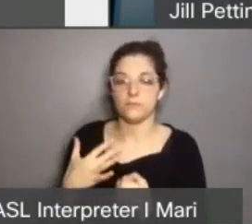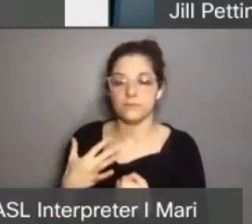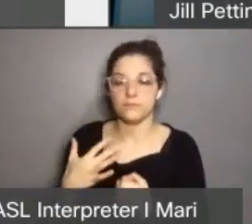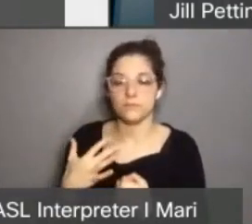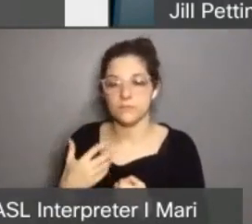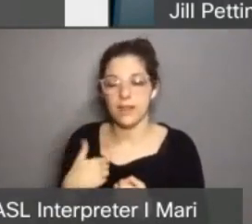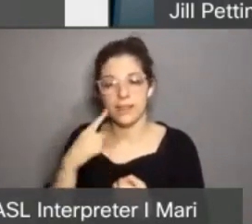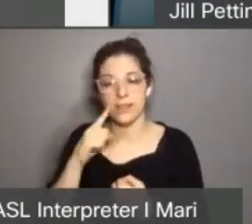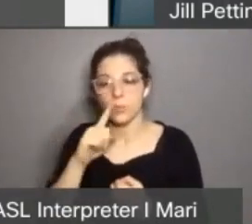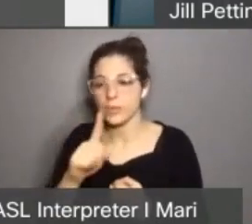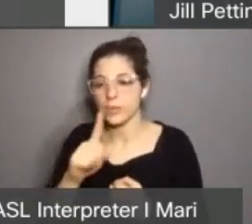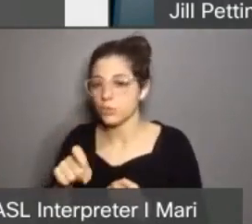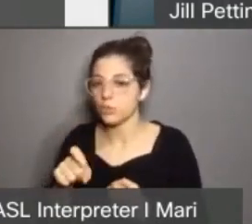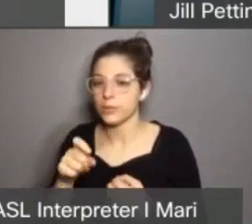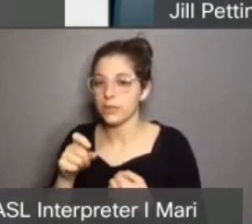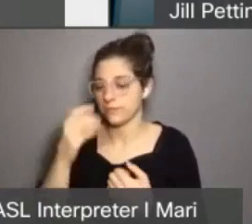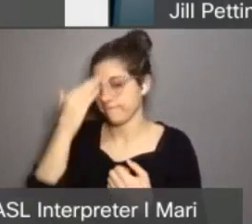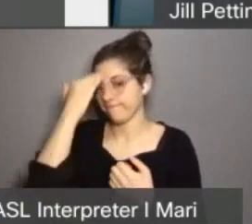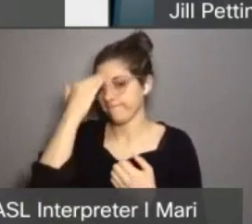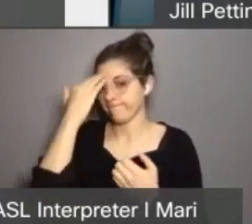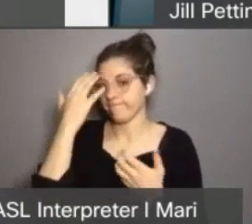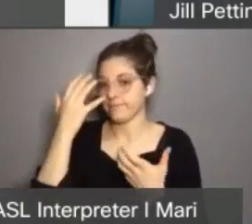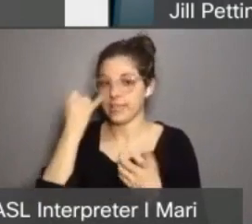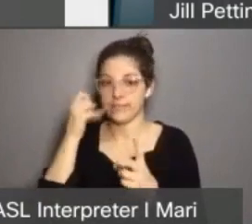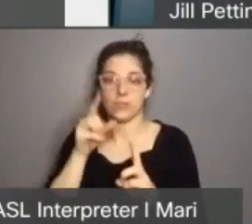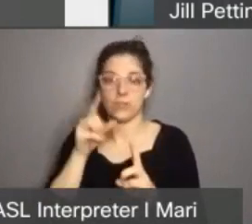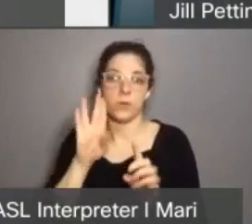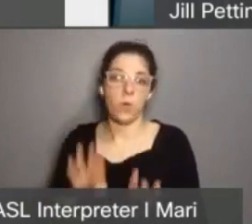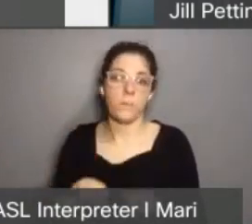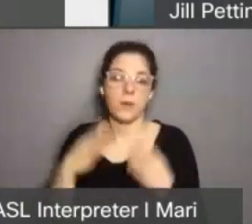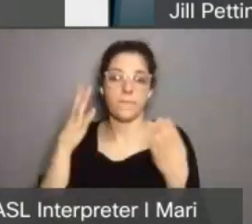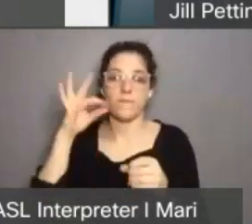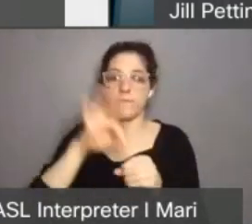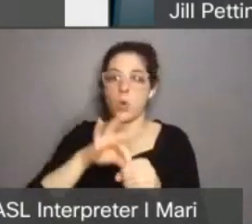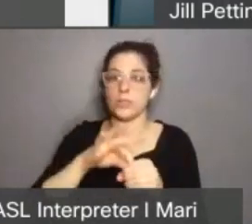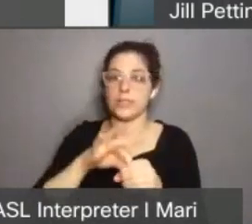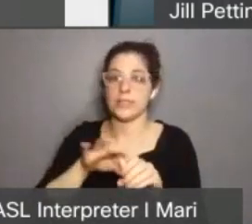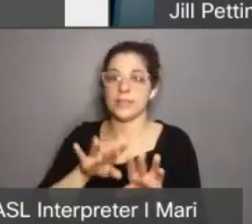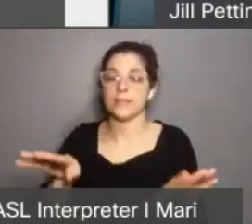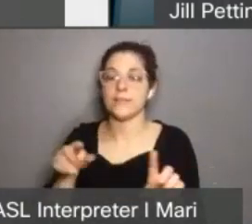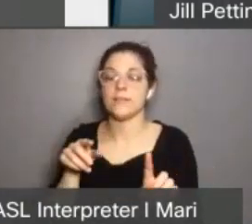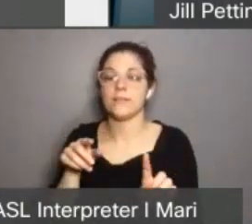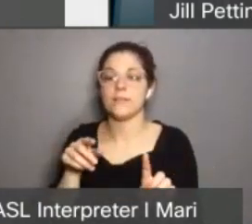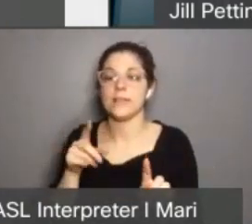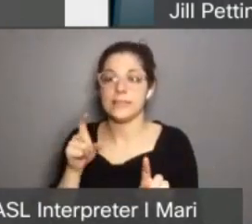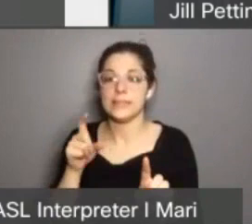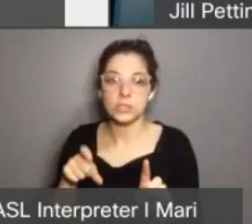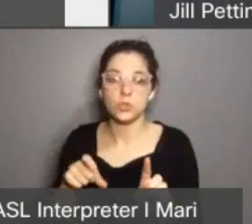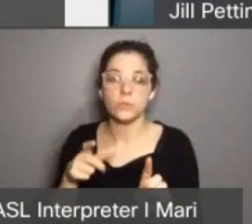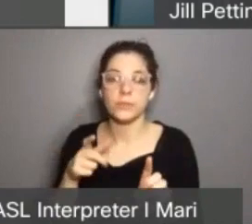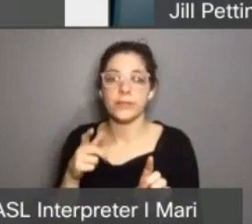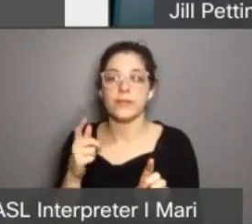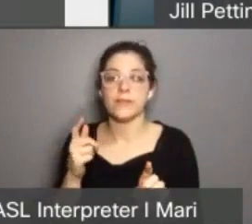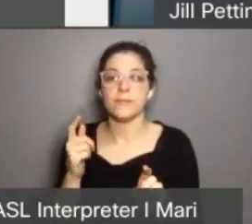I think there really needs to be a conscious effort that if this is going to be opened up for voting and stuff like that, it needs to